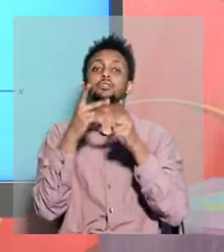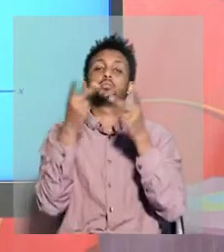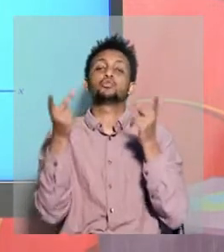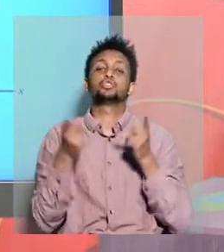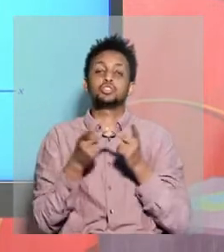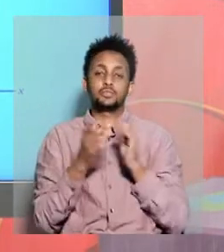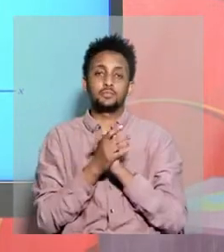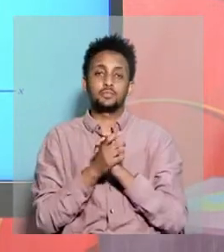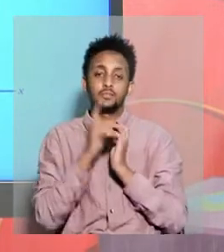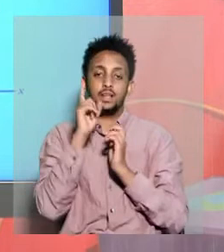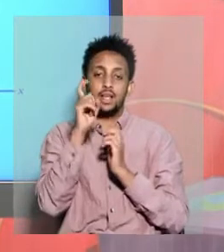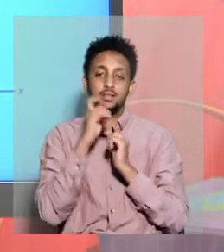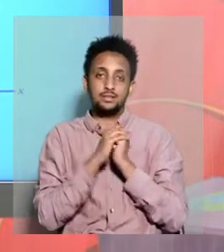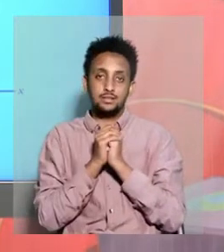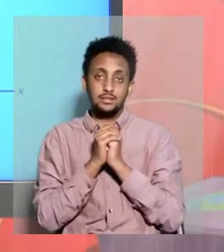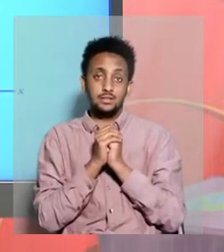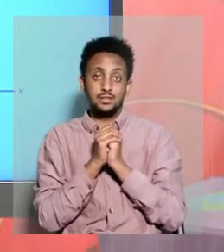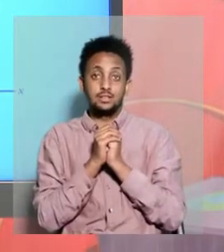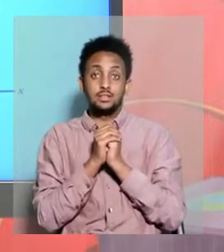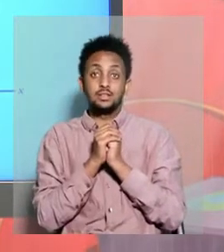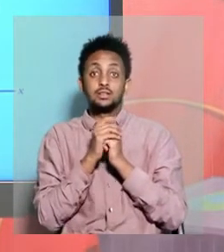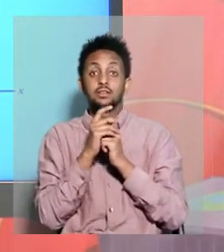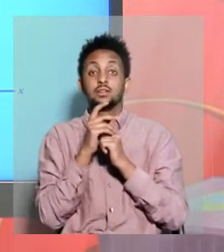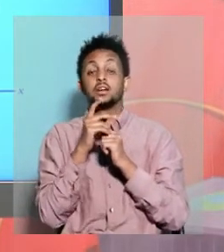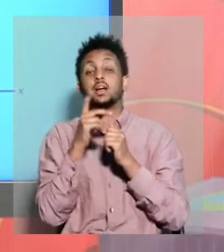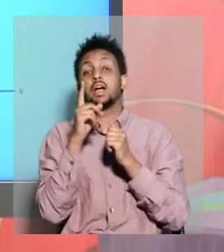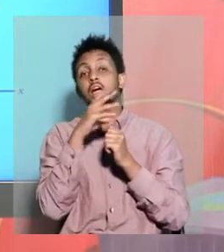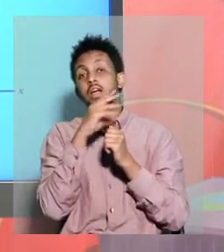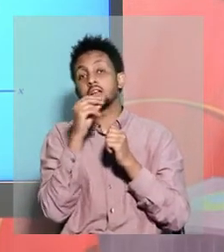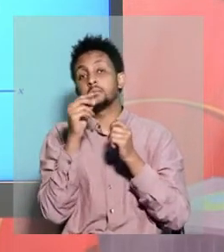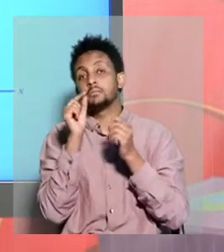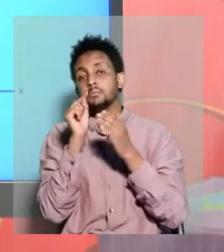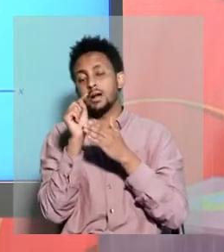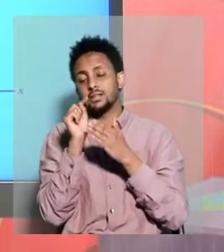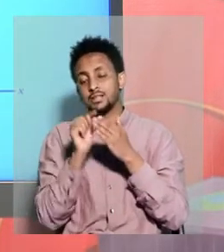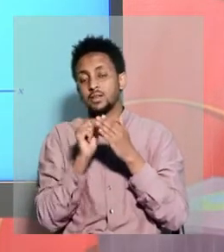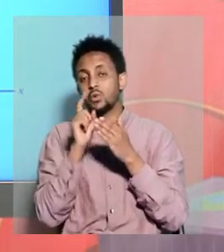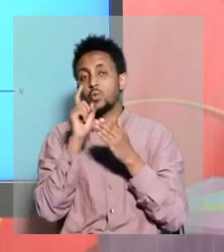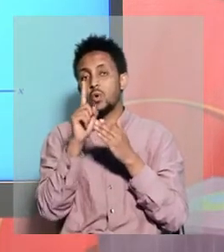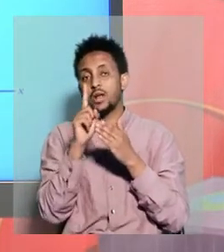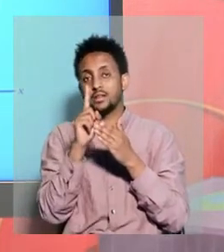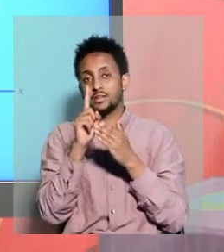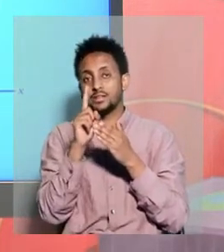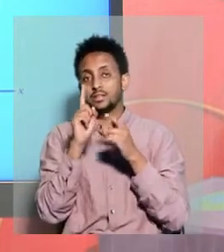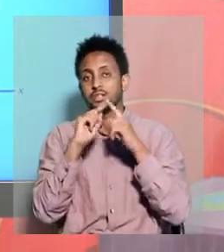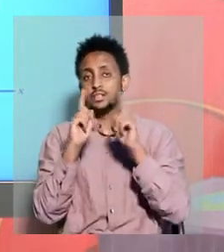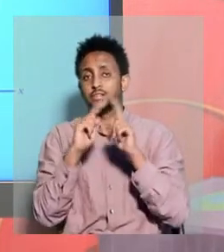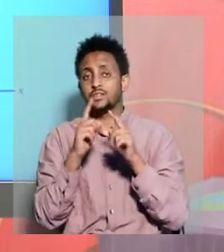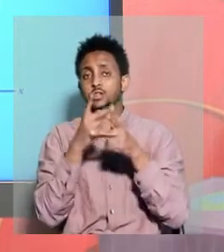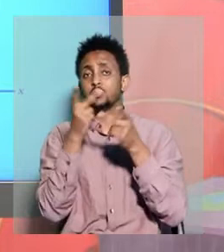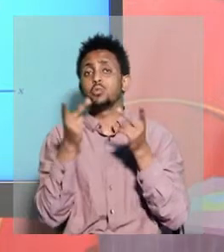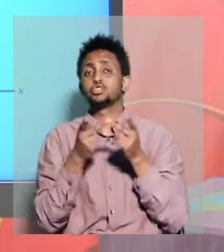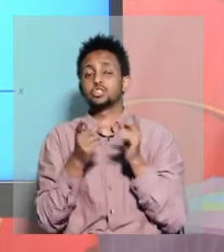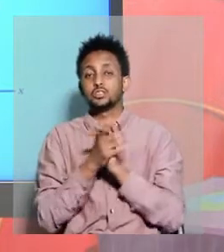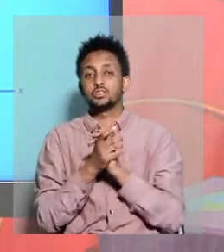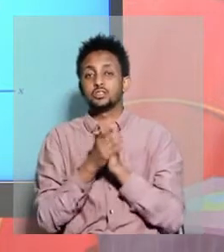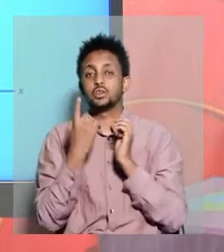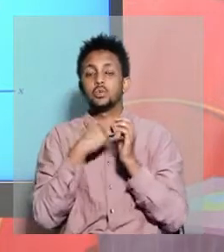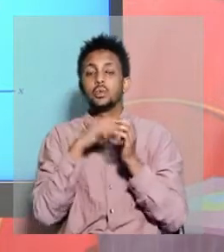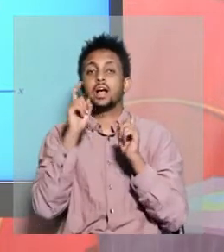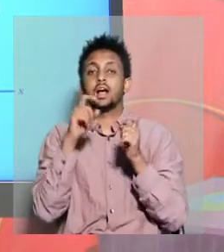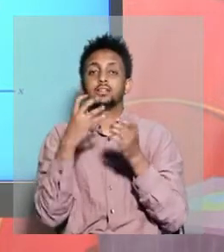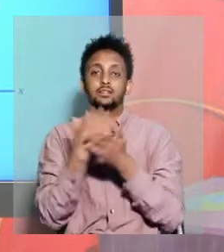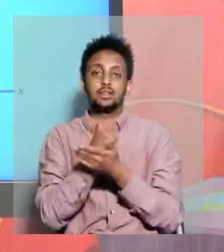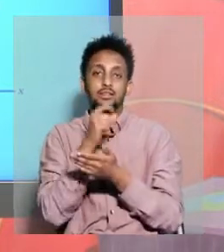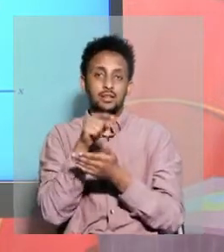position, x. Okay, the particle found at x, the particle found at one different position, you can take